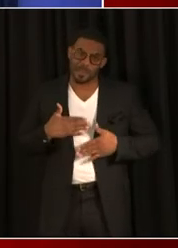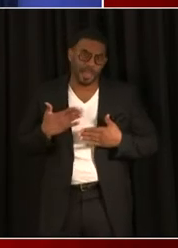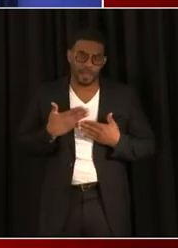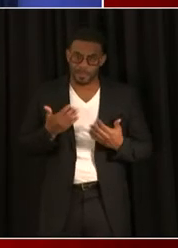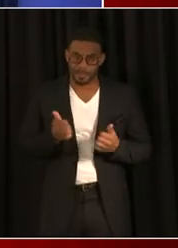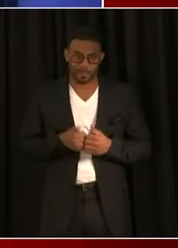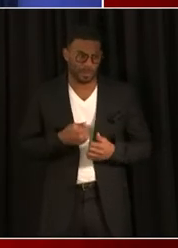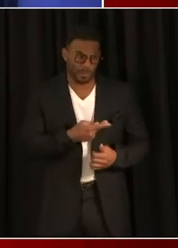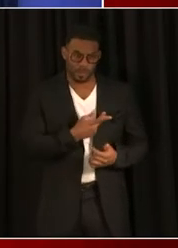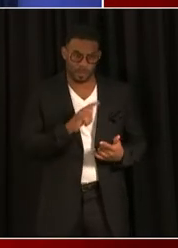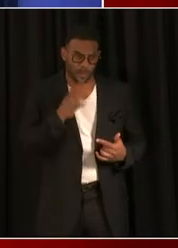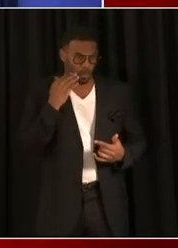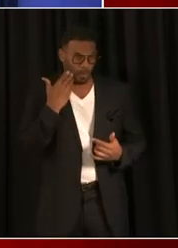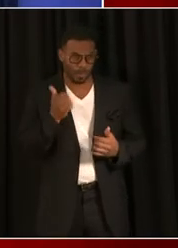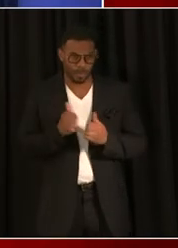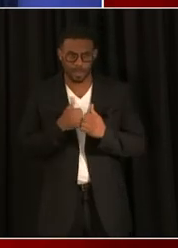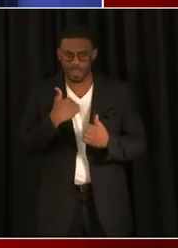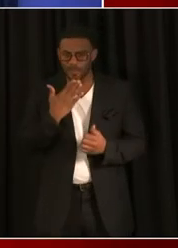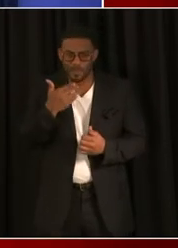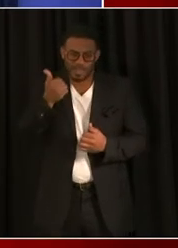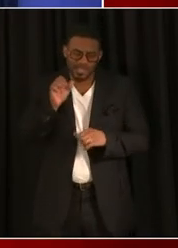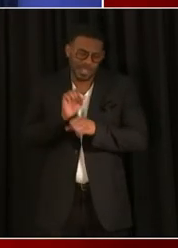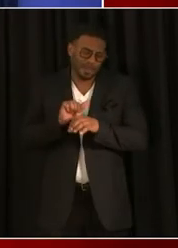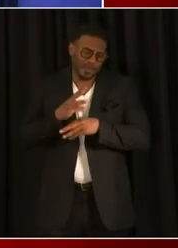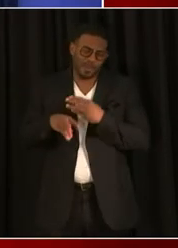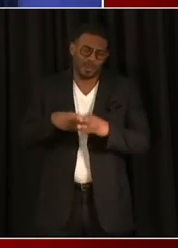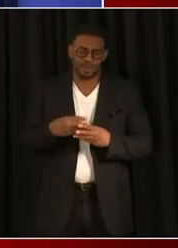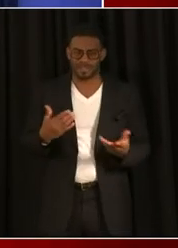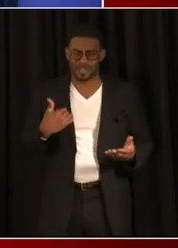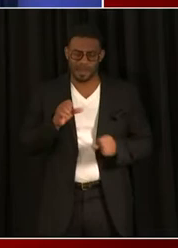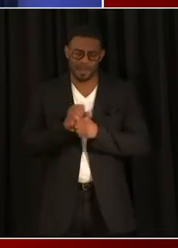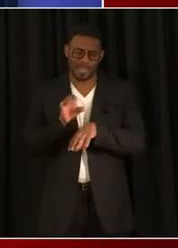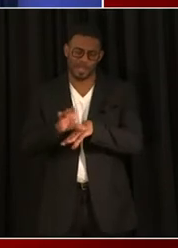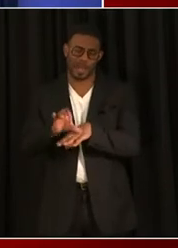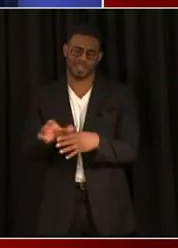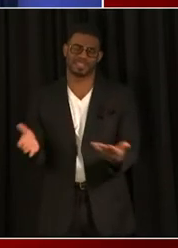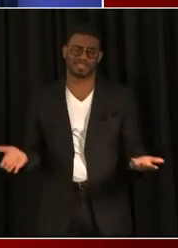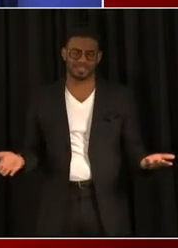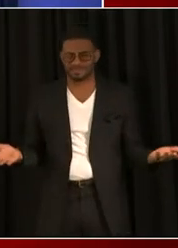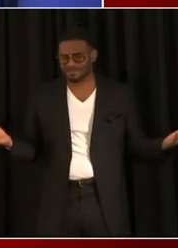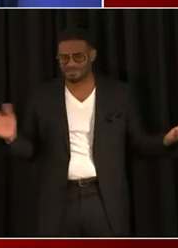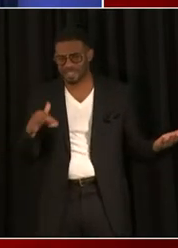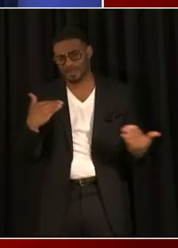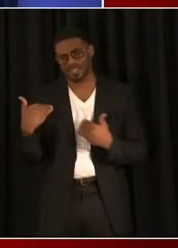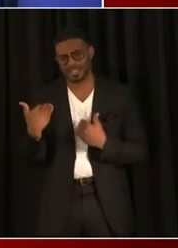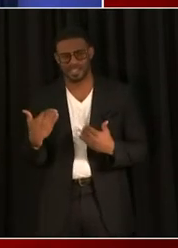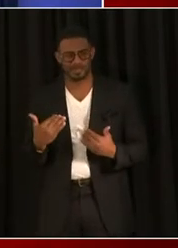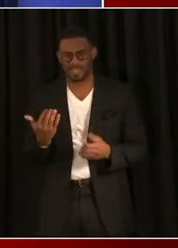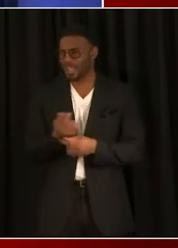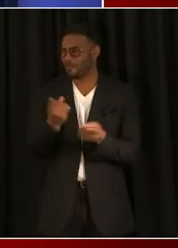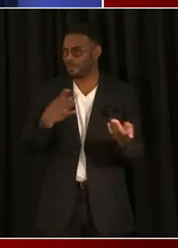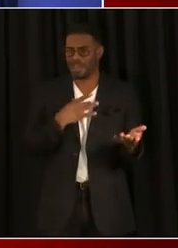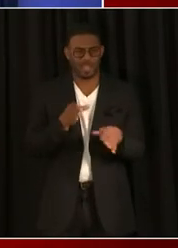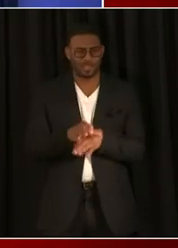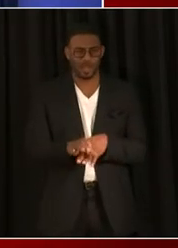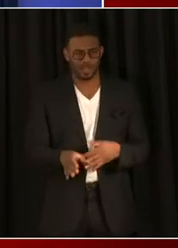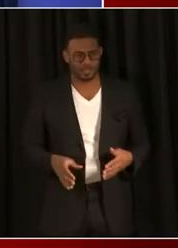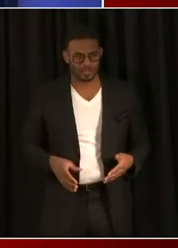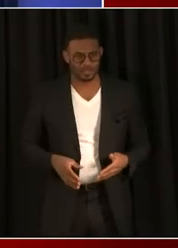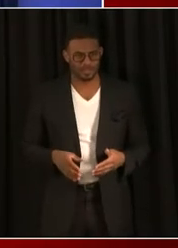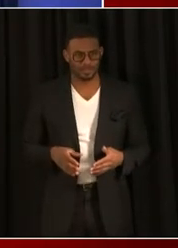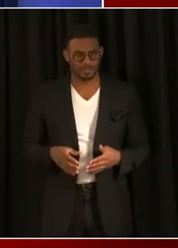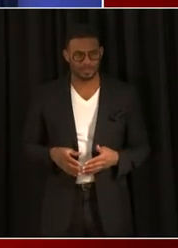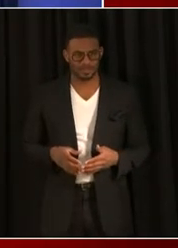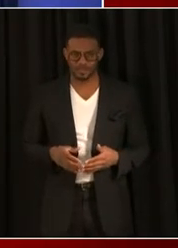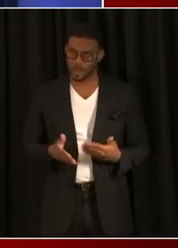I feel so happy what we are doing because I have the sweetest job in the world. I make chocolates. Sweetest job. Everyone likes